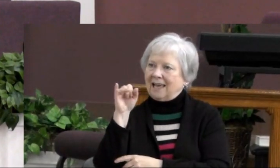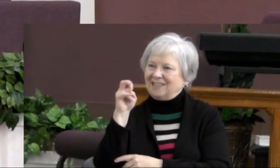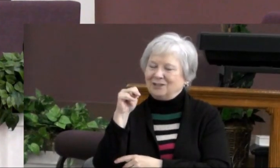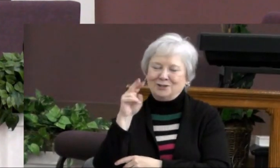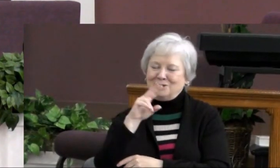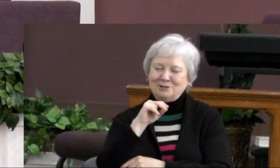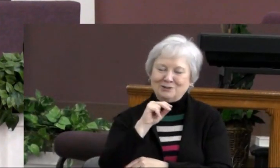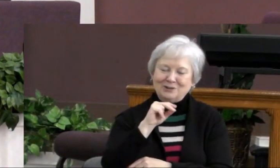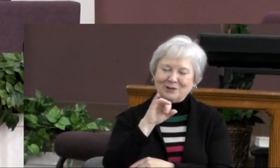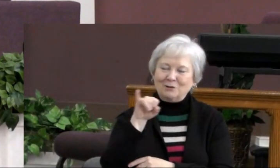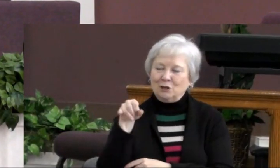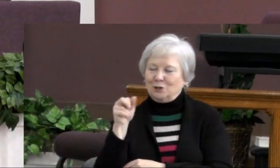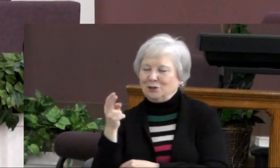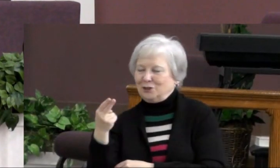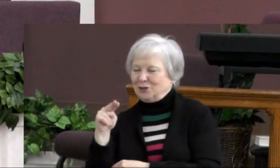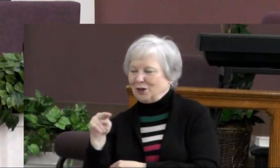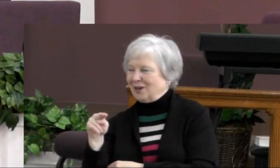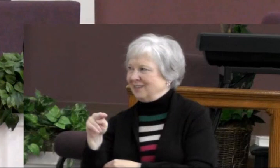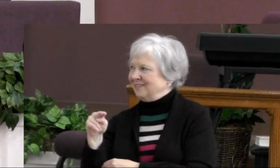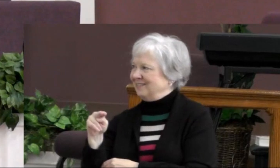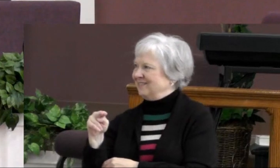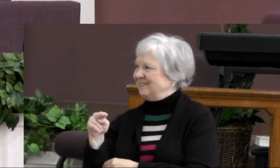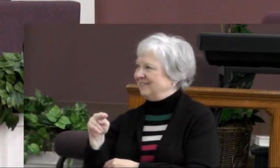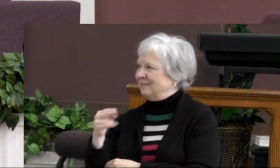John. Wrong book.